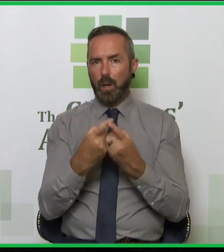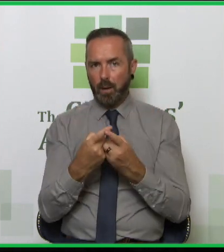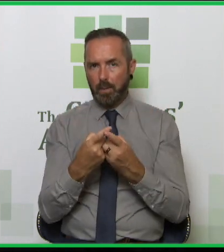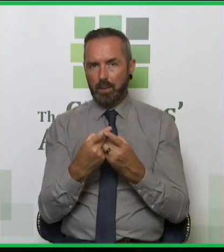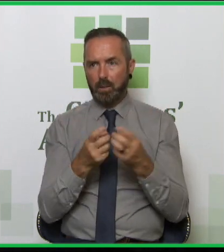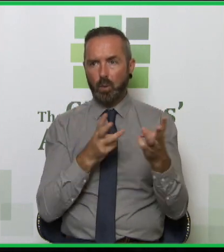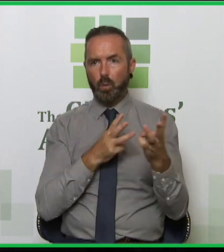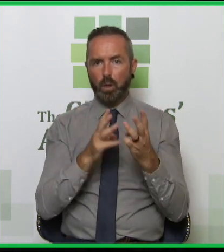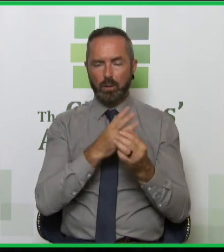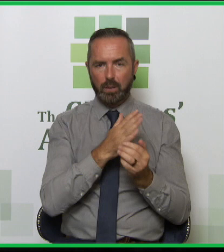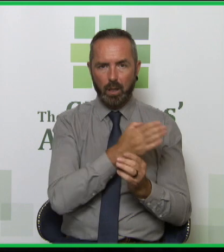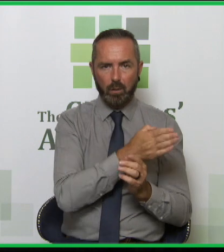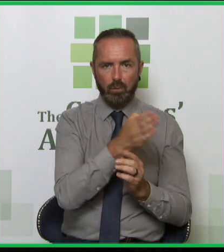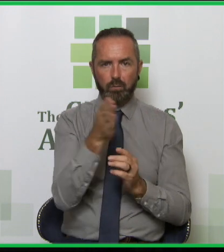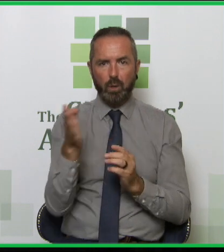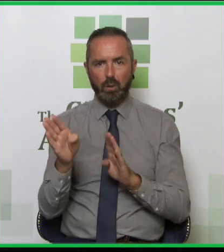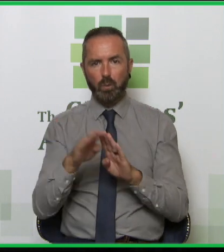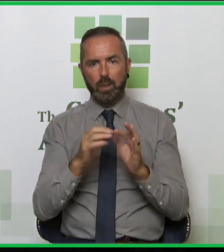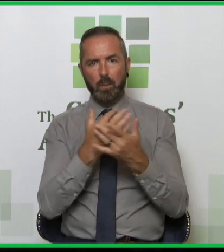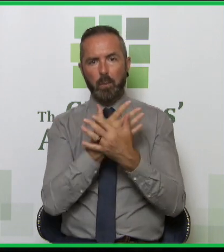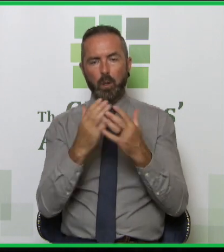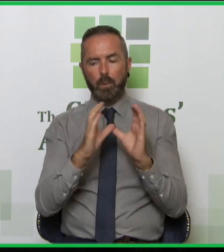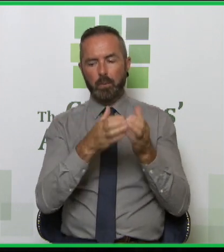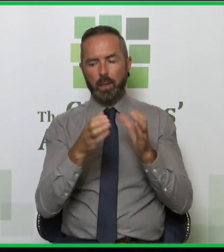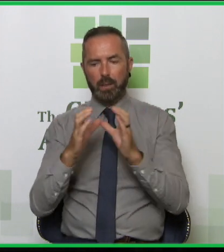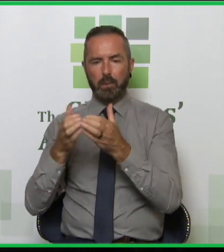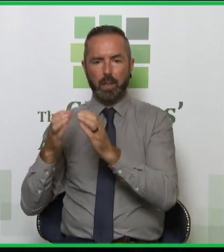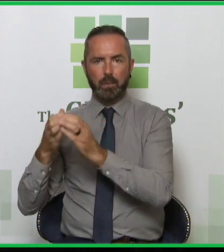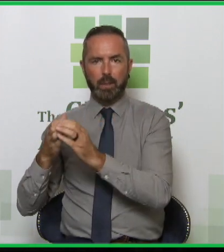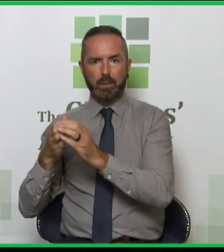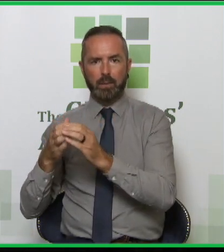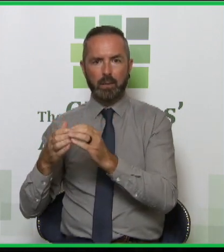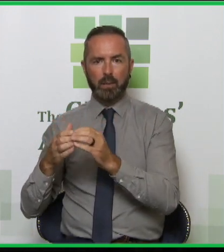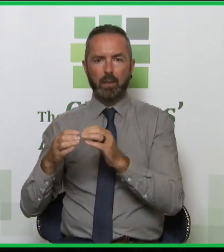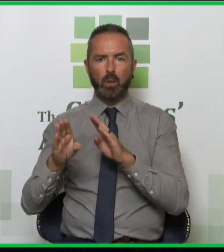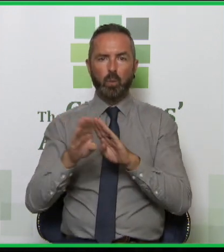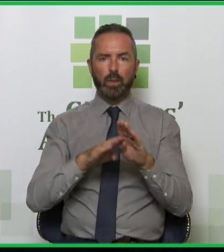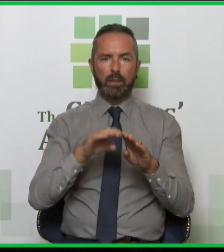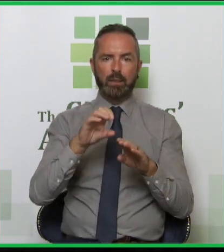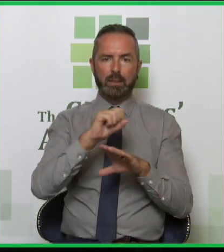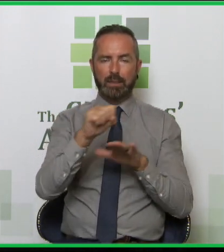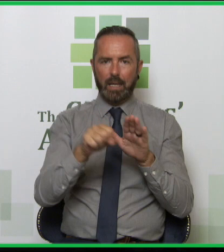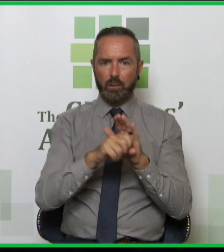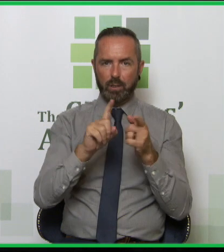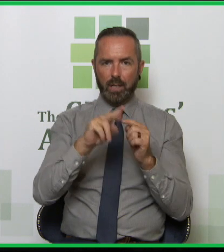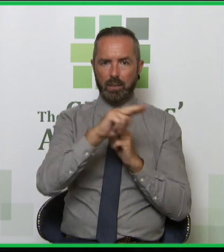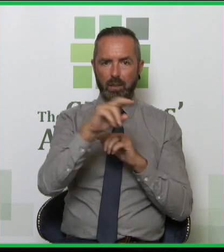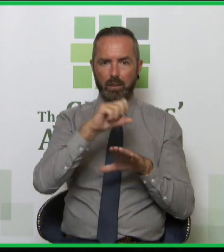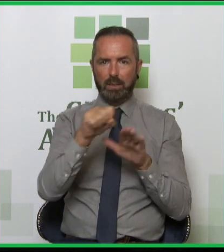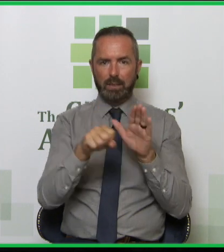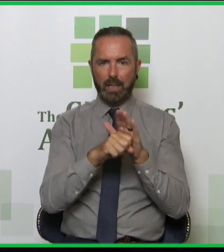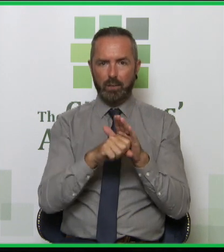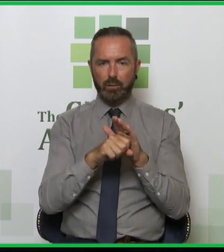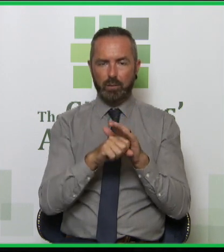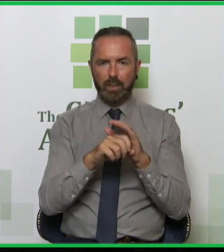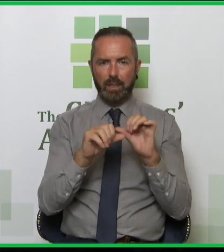works across with multiple bodies across the system, both statutory and non-statutory, to